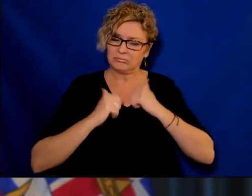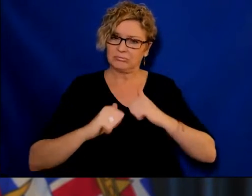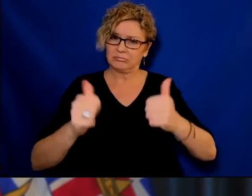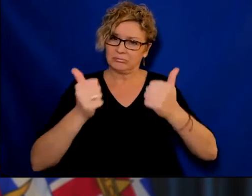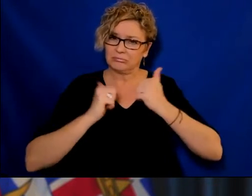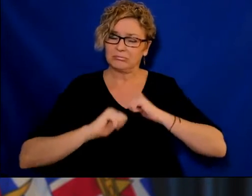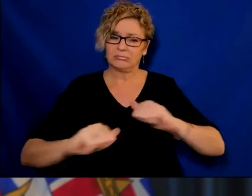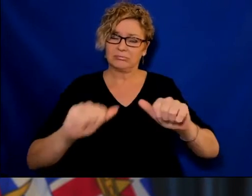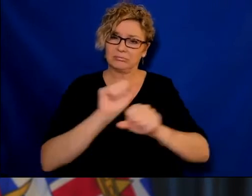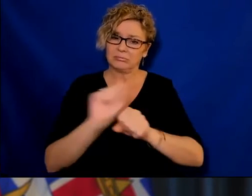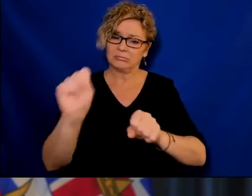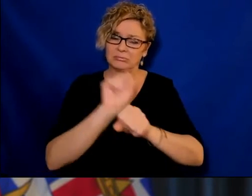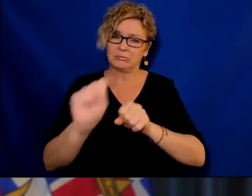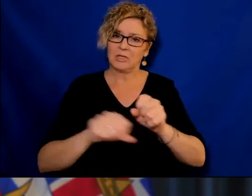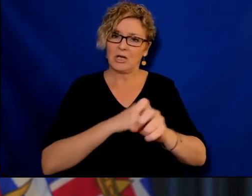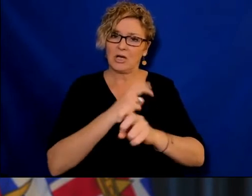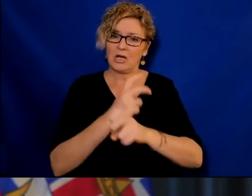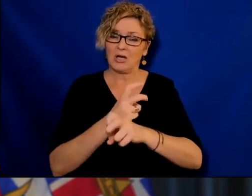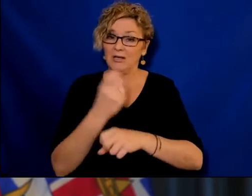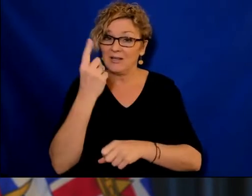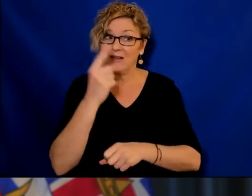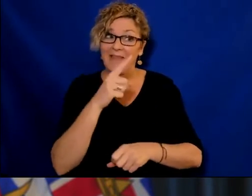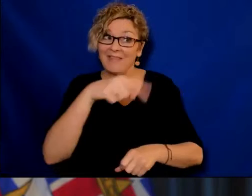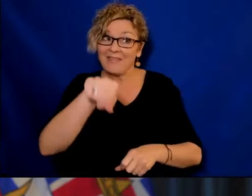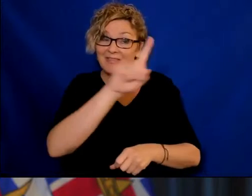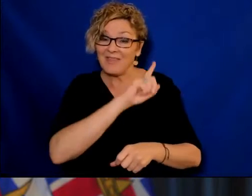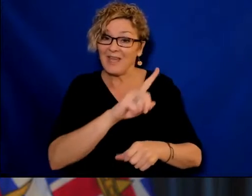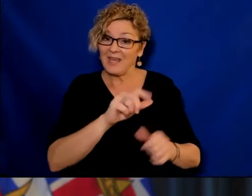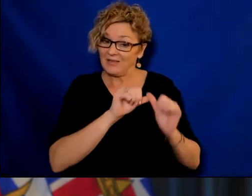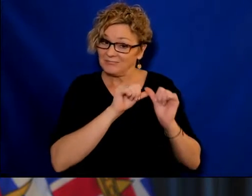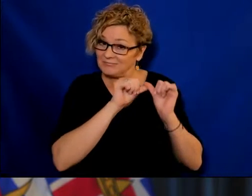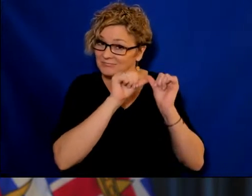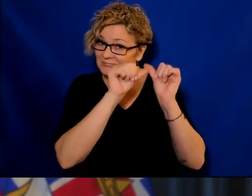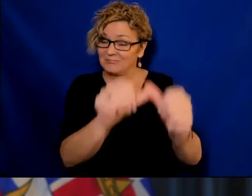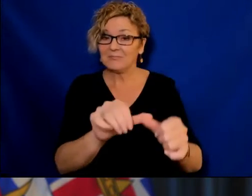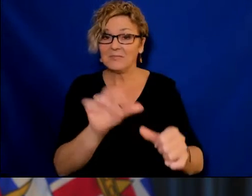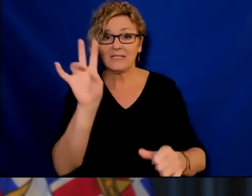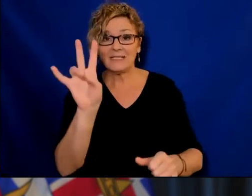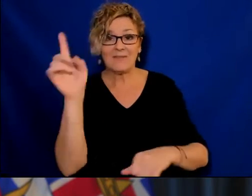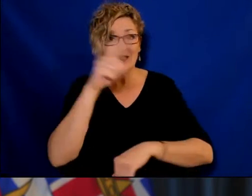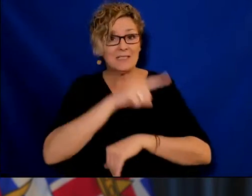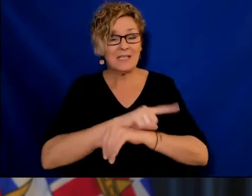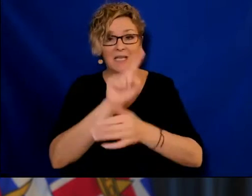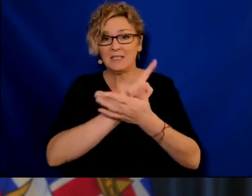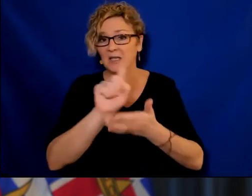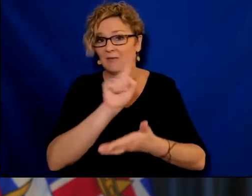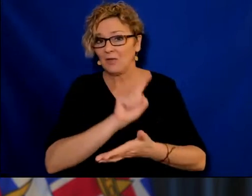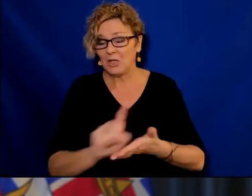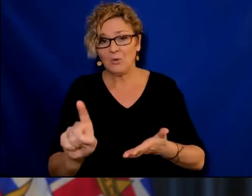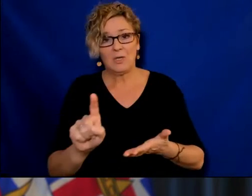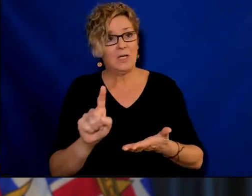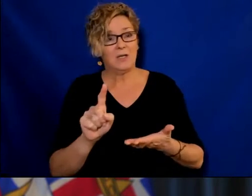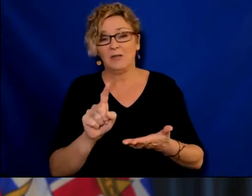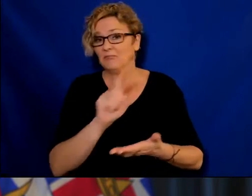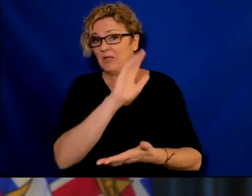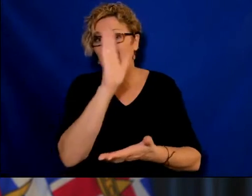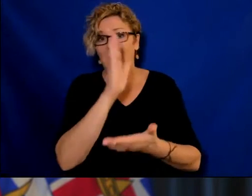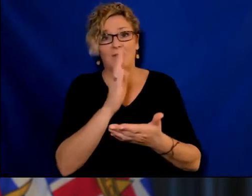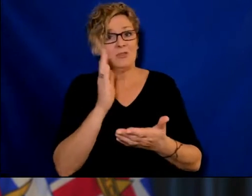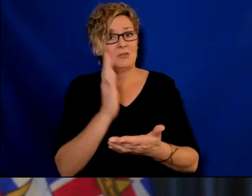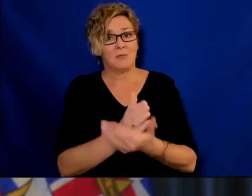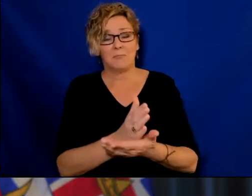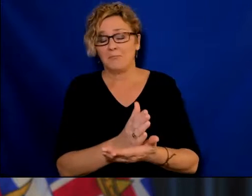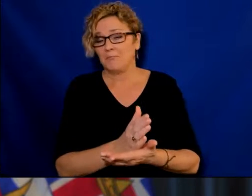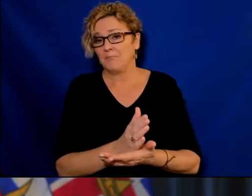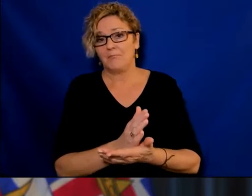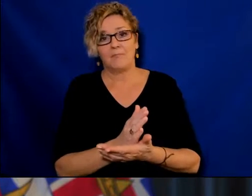a seven-day-a-week effort by everybody. And a lot of the preparations that have been made leading